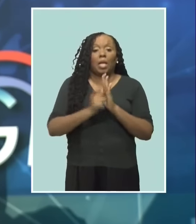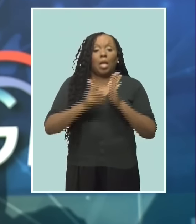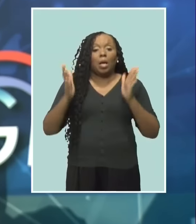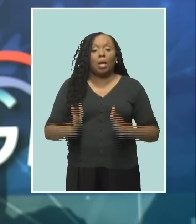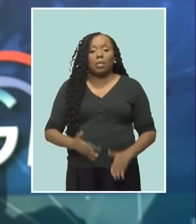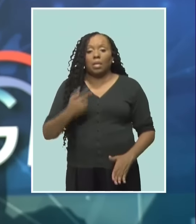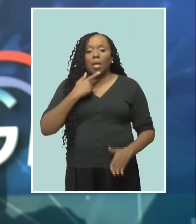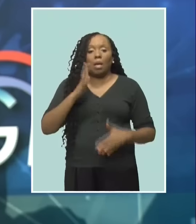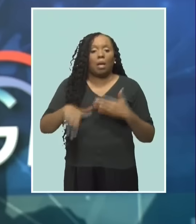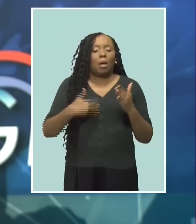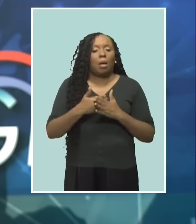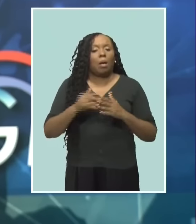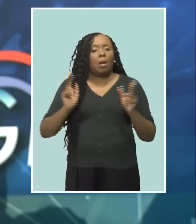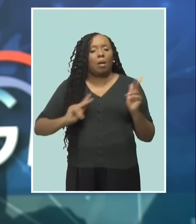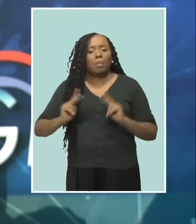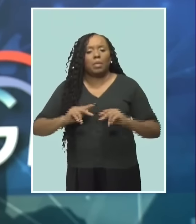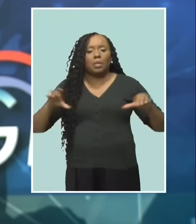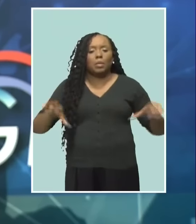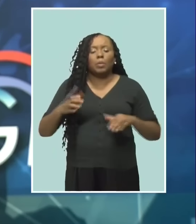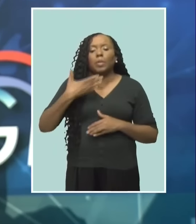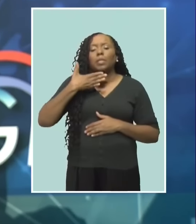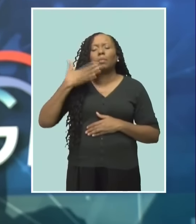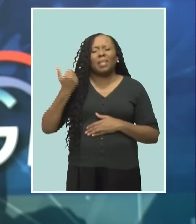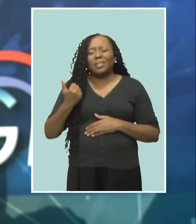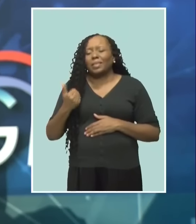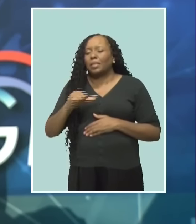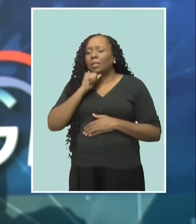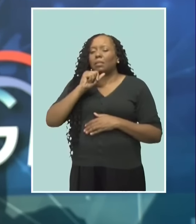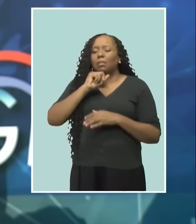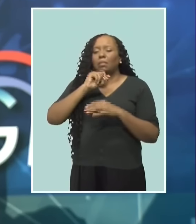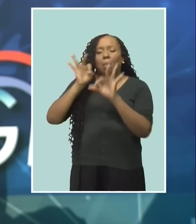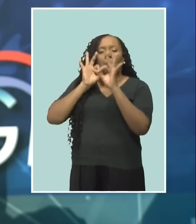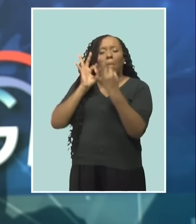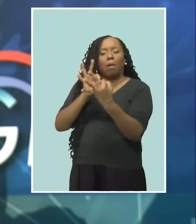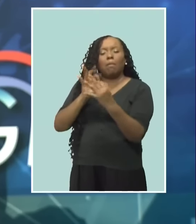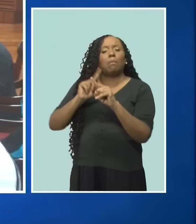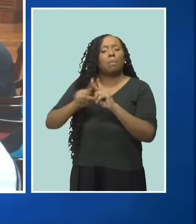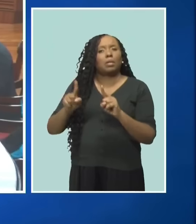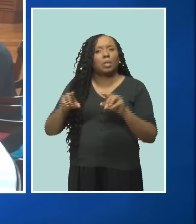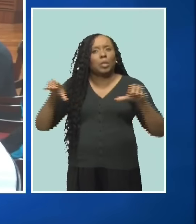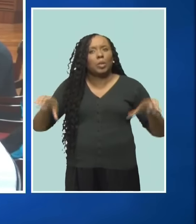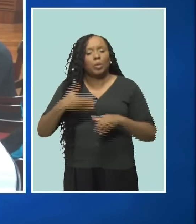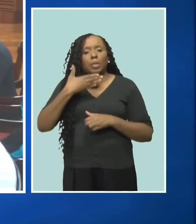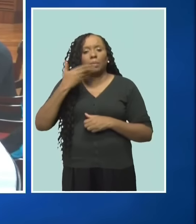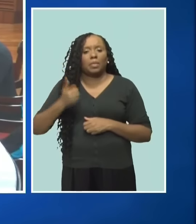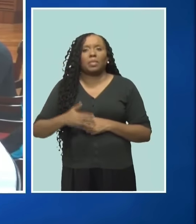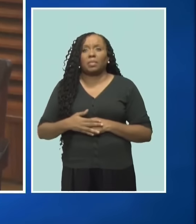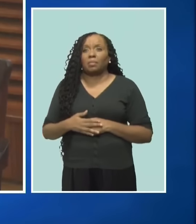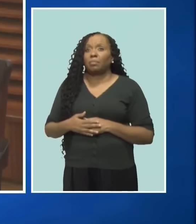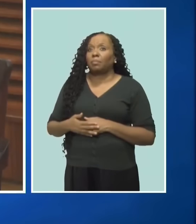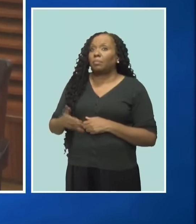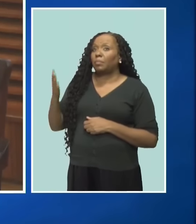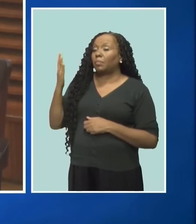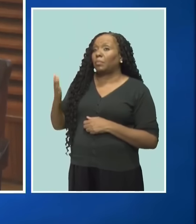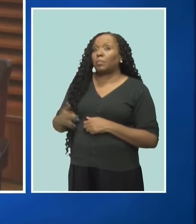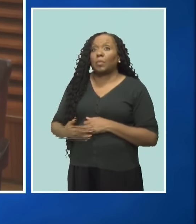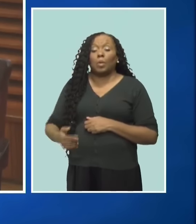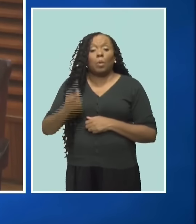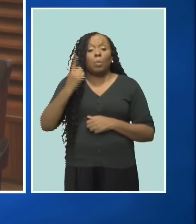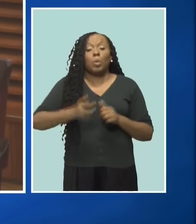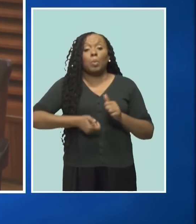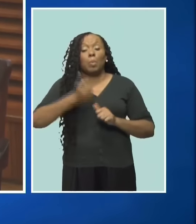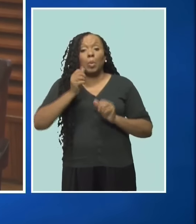says everyone is doing their best, even with the current deficiencies. One of the key things in this legislation, I think I